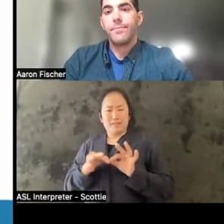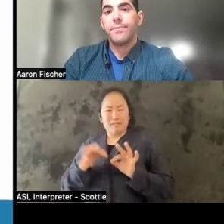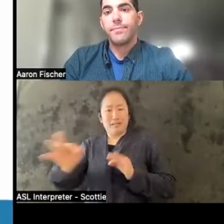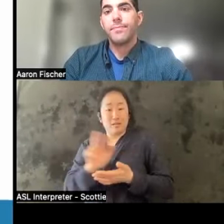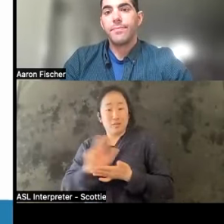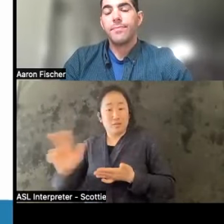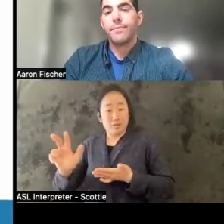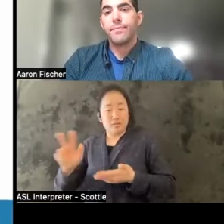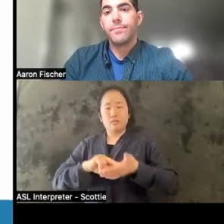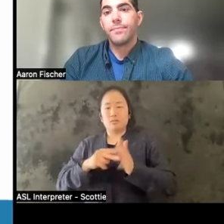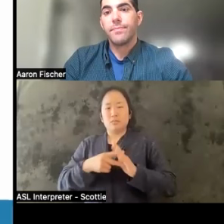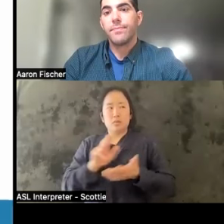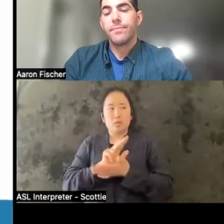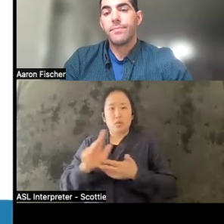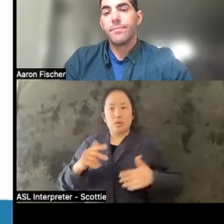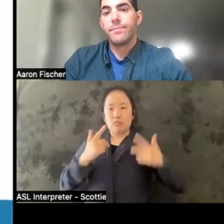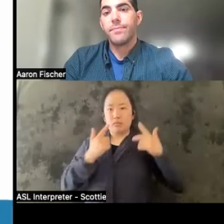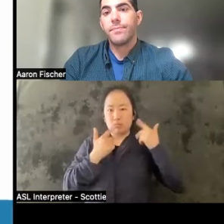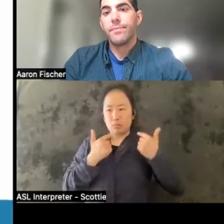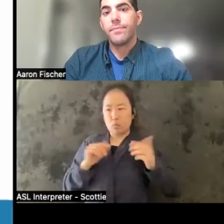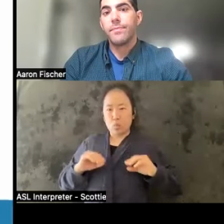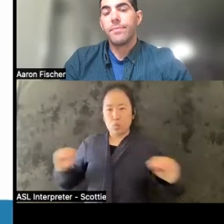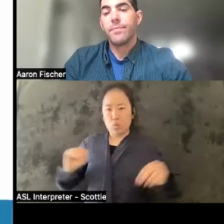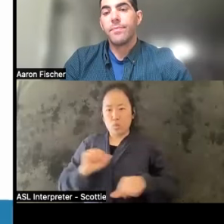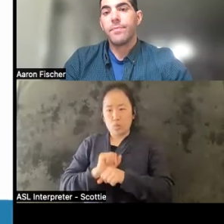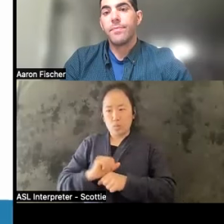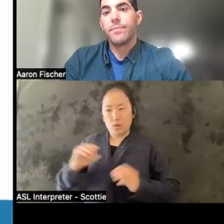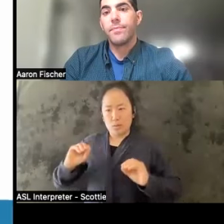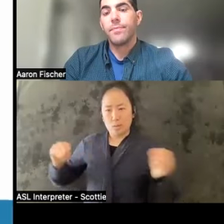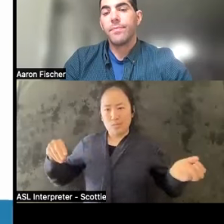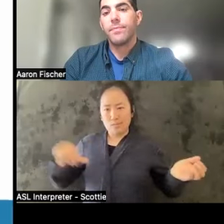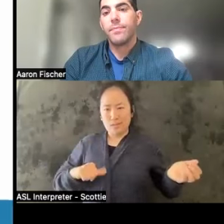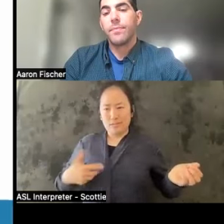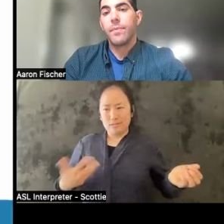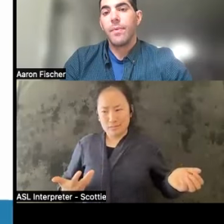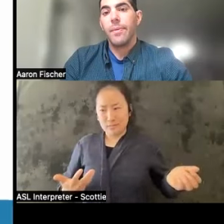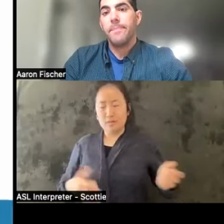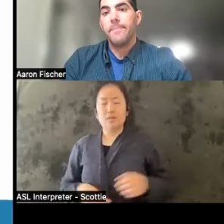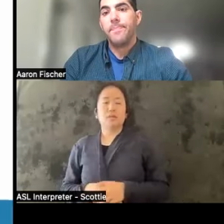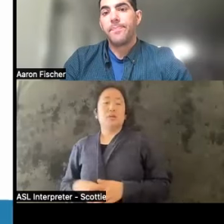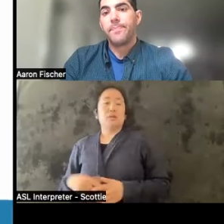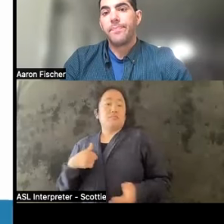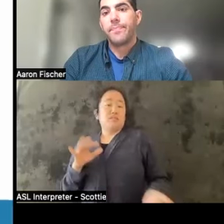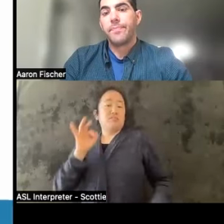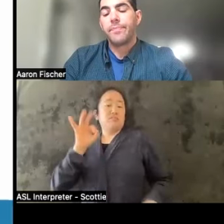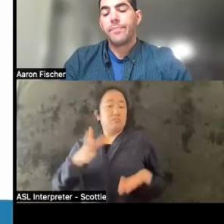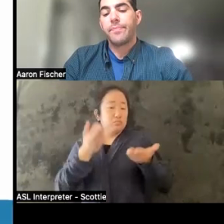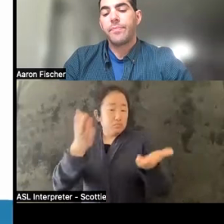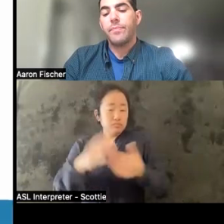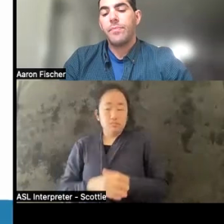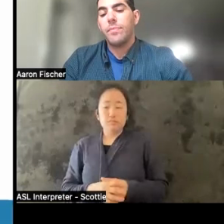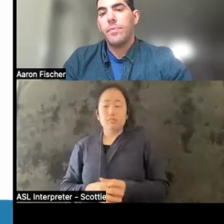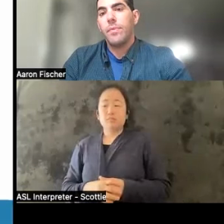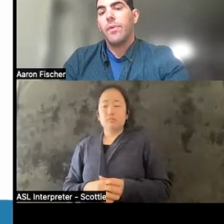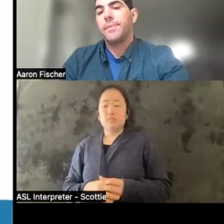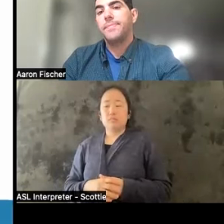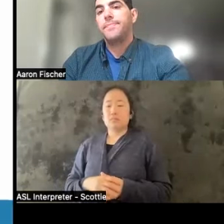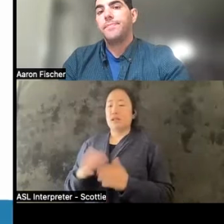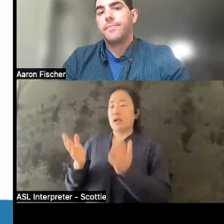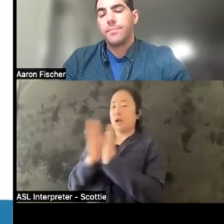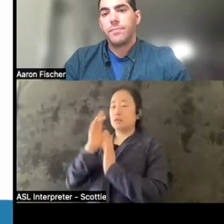pay. One thing that I might recommend is that she request as a reasonable